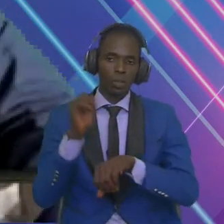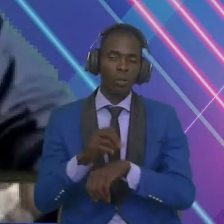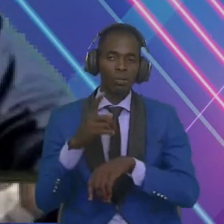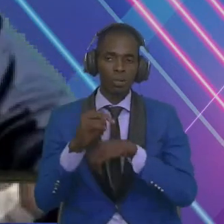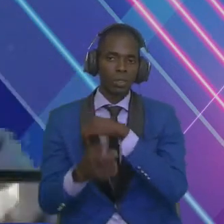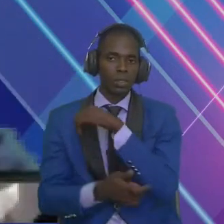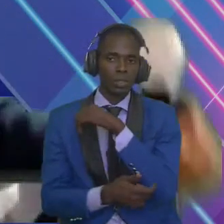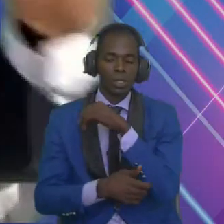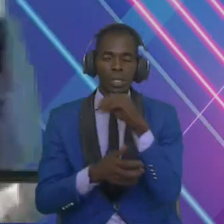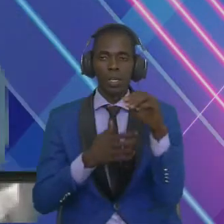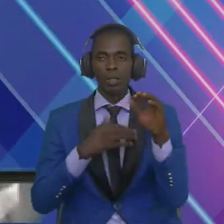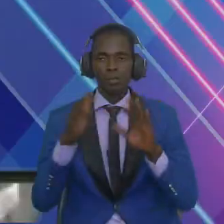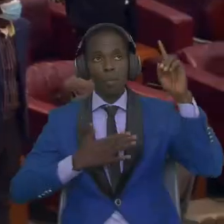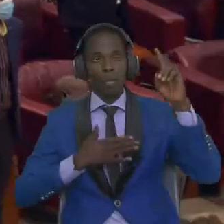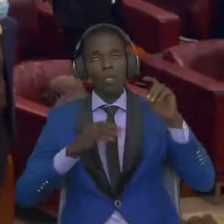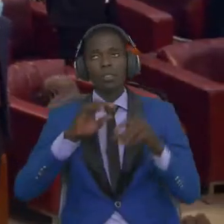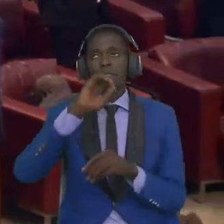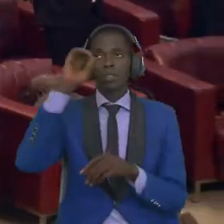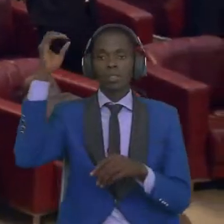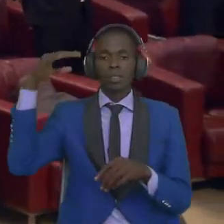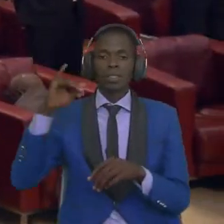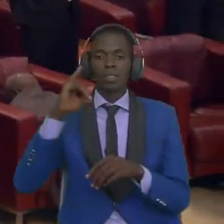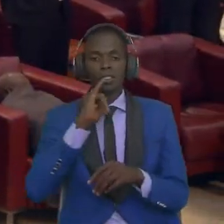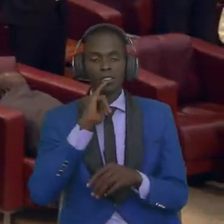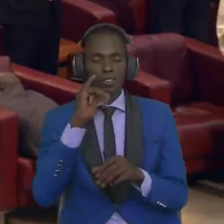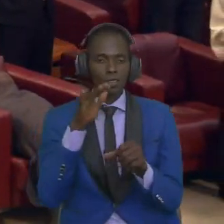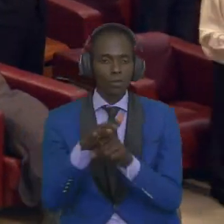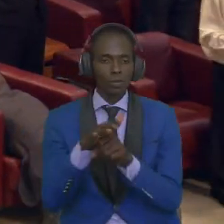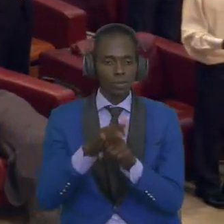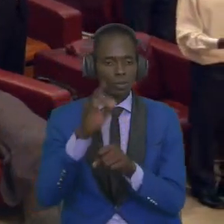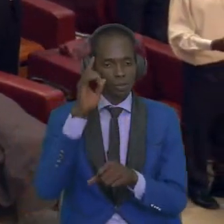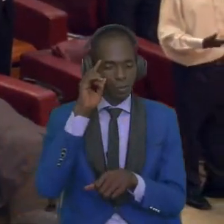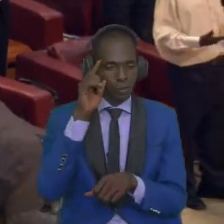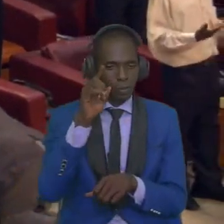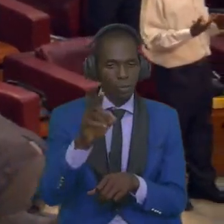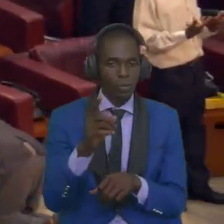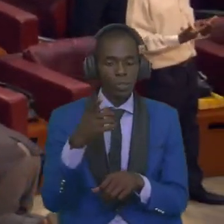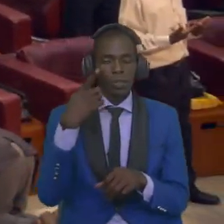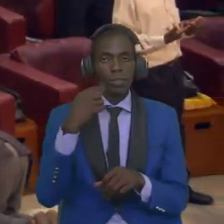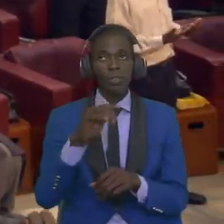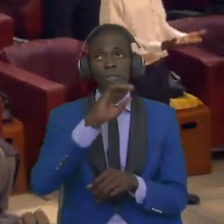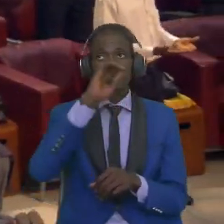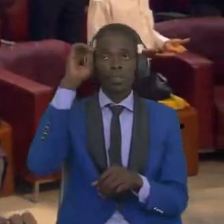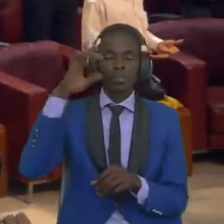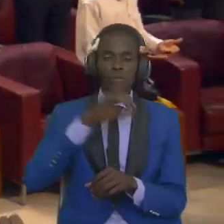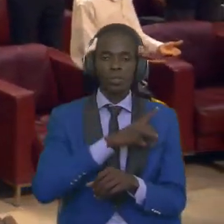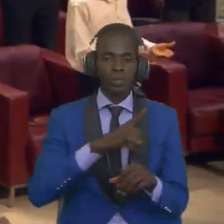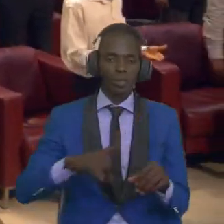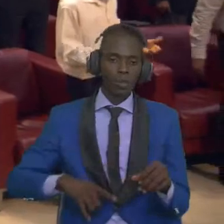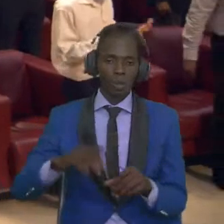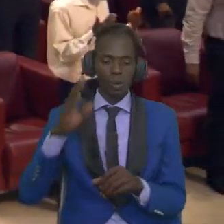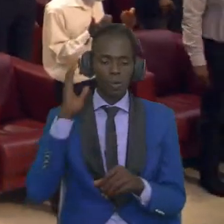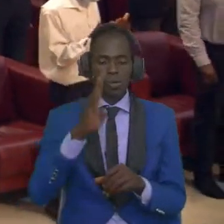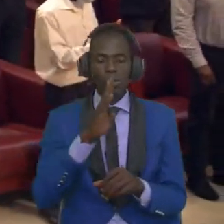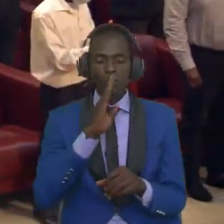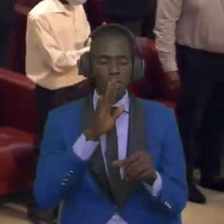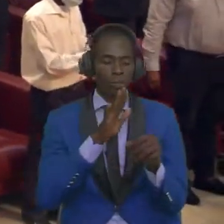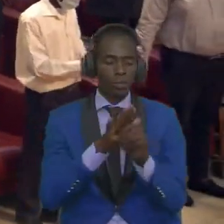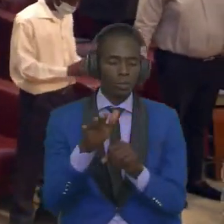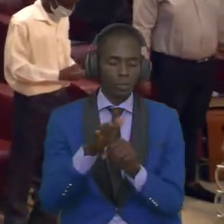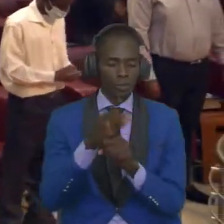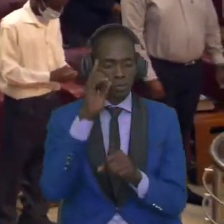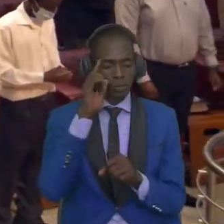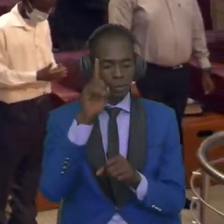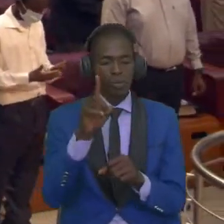trials and troubles will come in your life. The grace of God will be sufficient for you that you can face